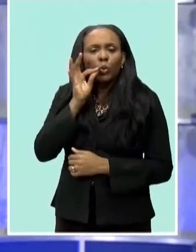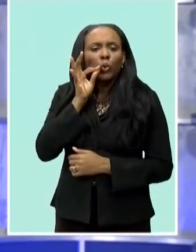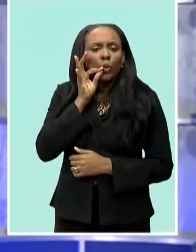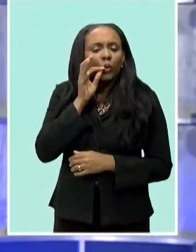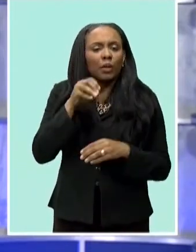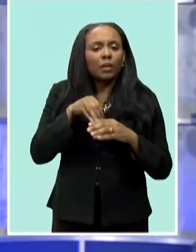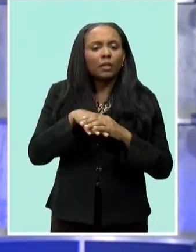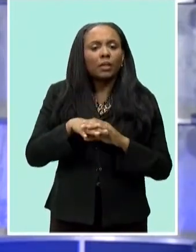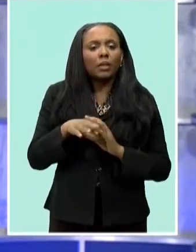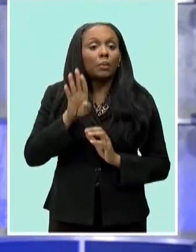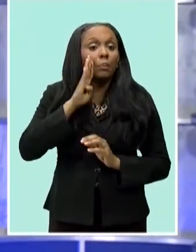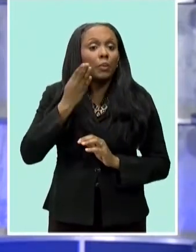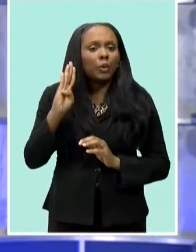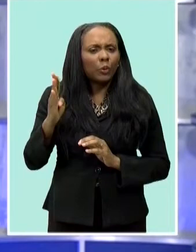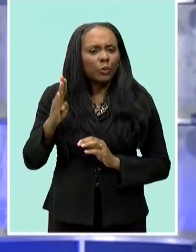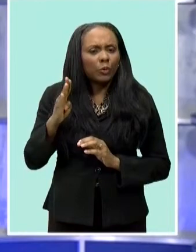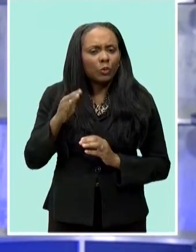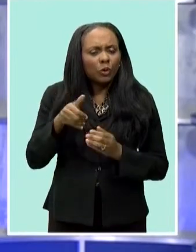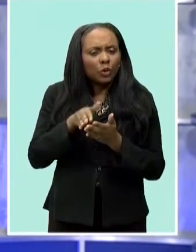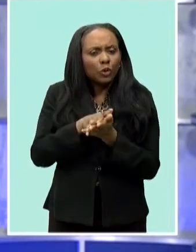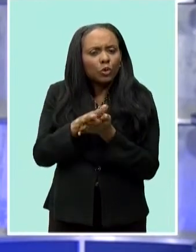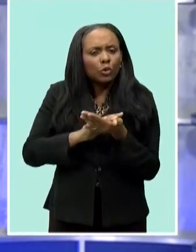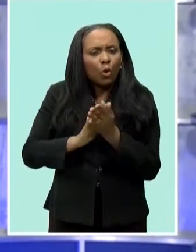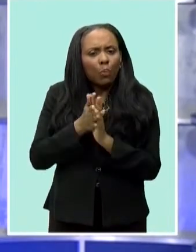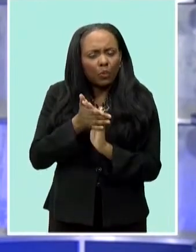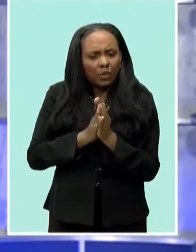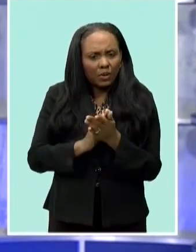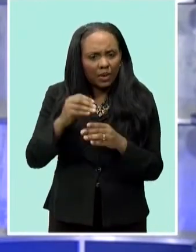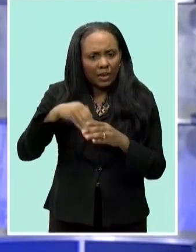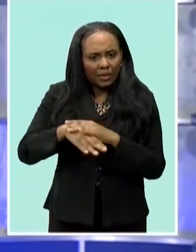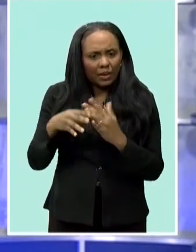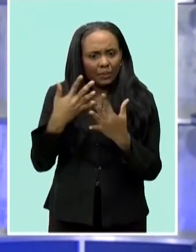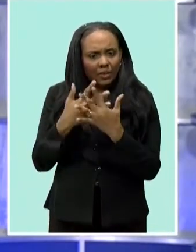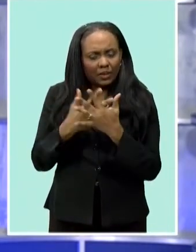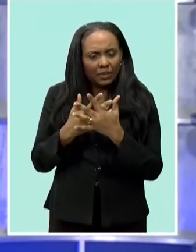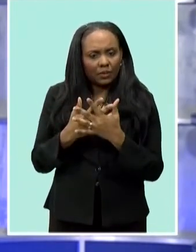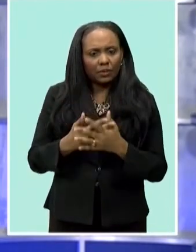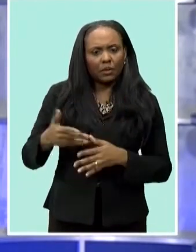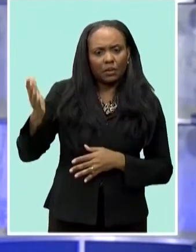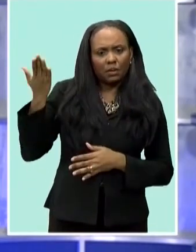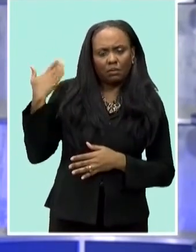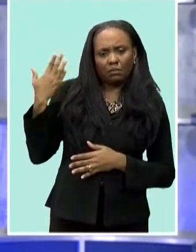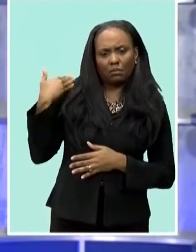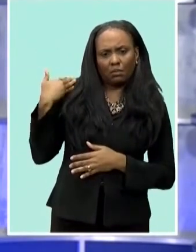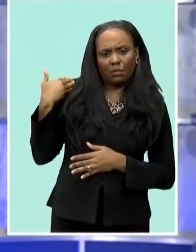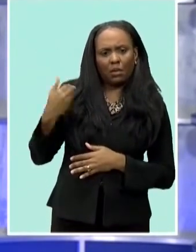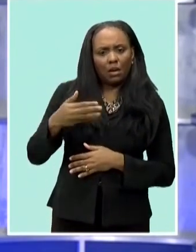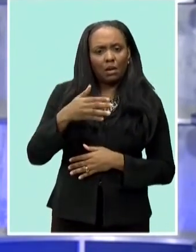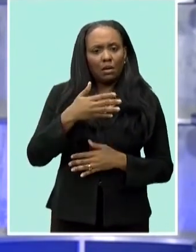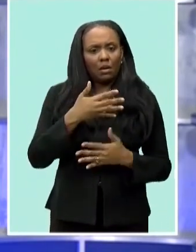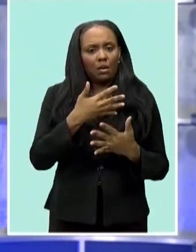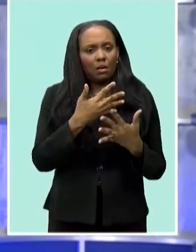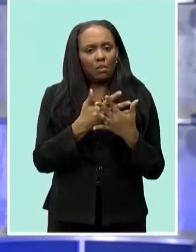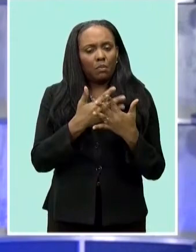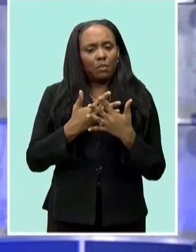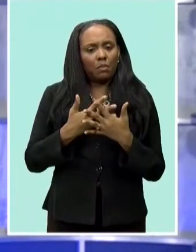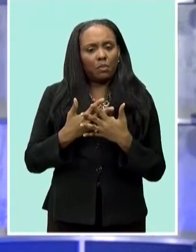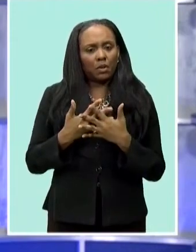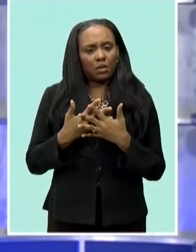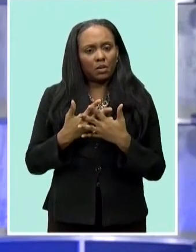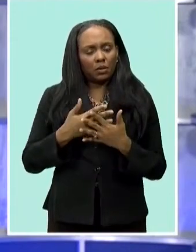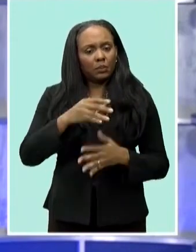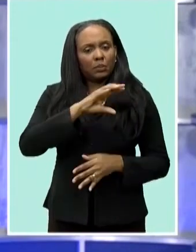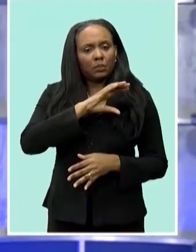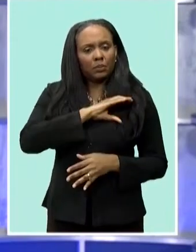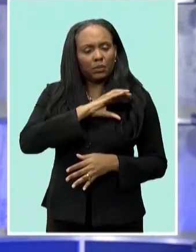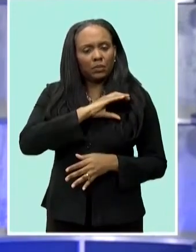inside of blue soap to her fiancé inside the prison there. In the past, prison wardens have been arrested and charged for smuggling